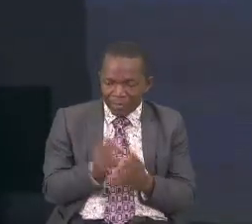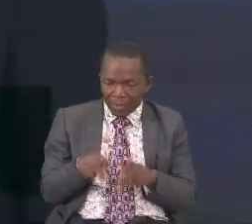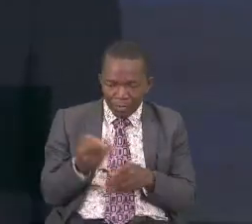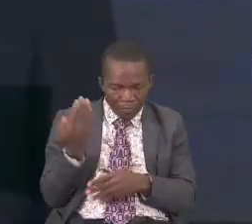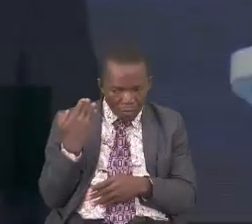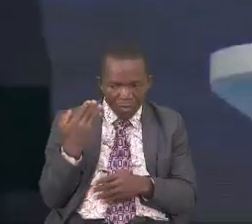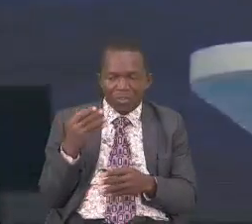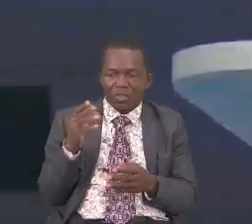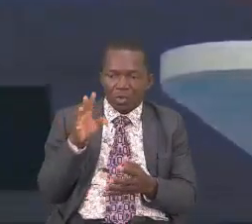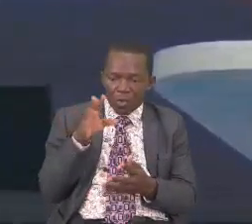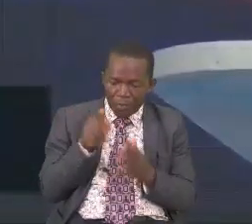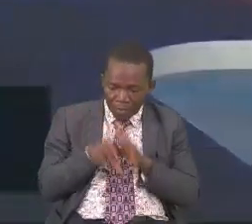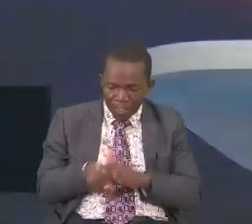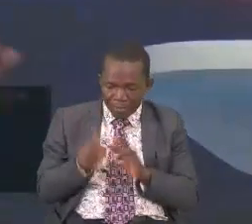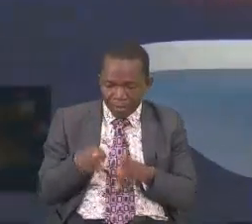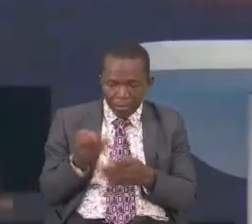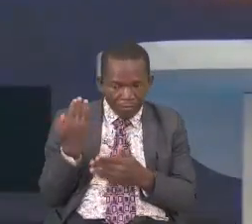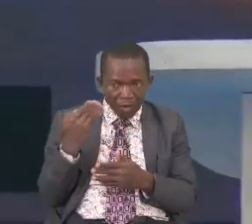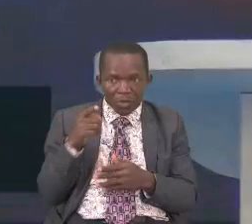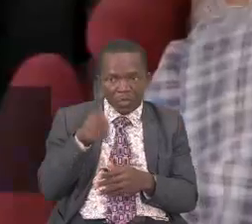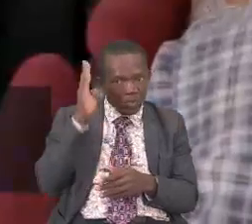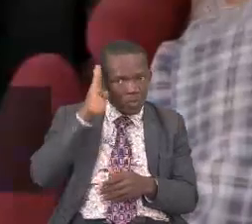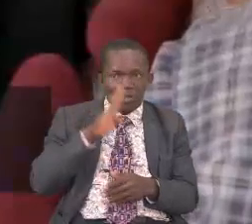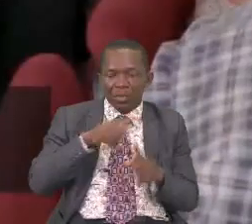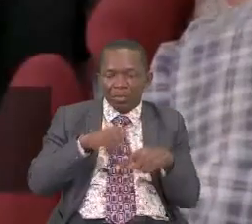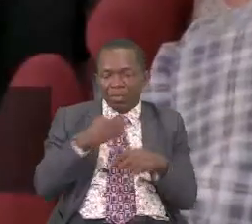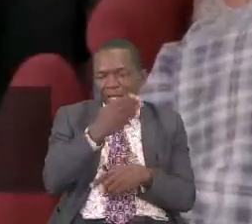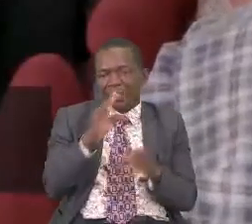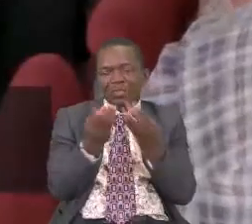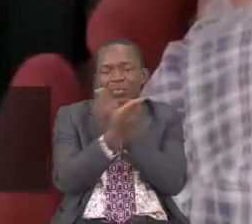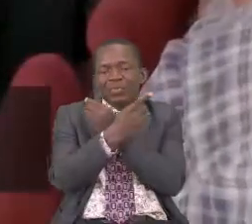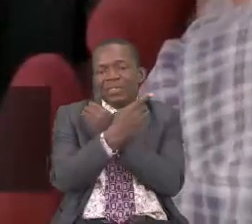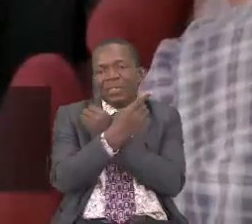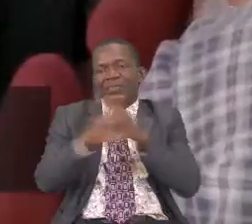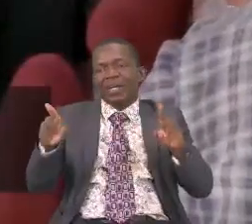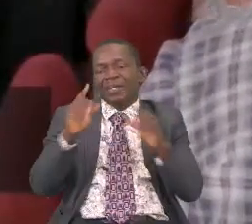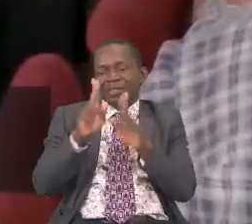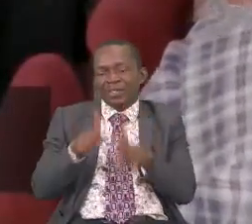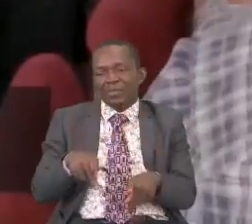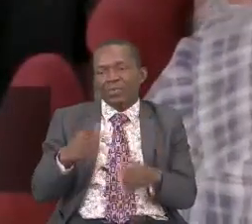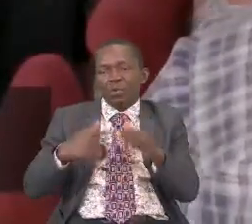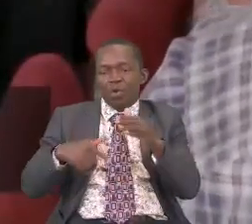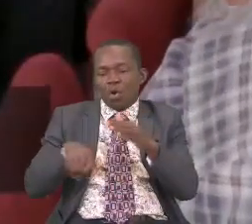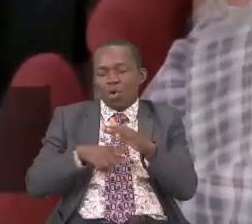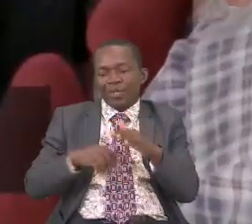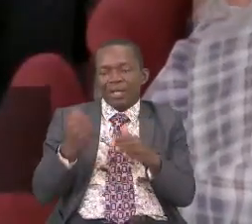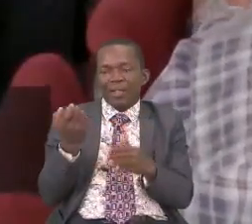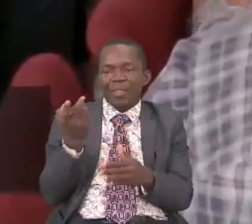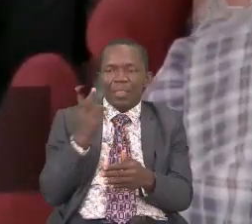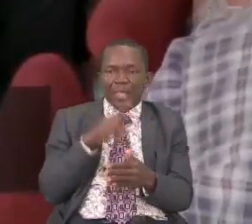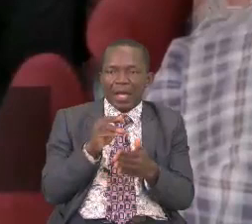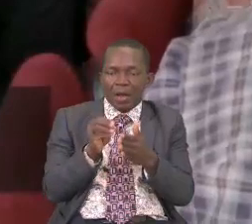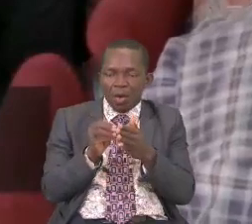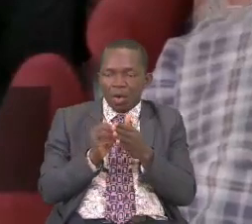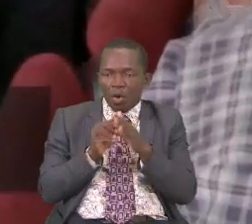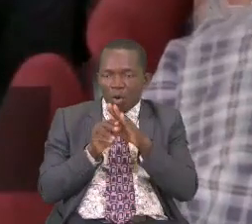people you're going there as Deliverance you're going there as the people that will leave them